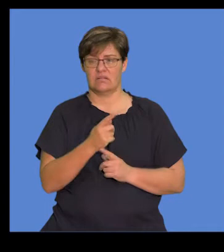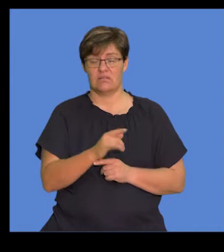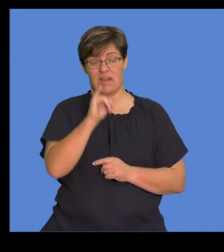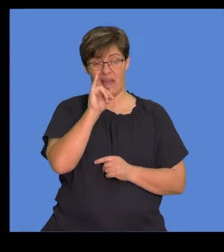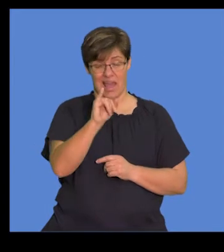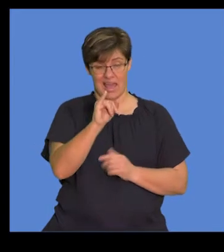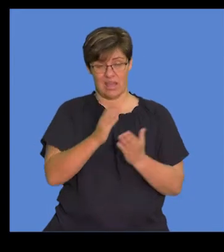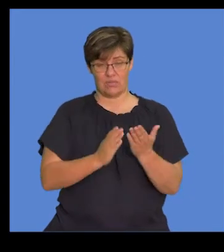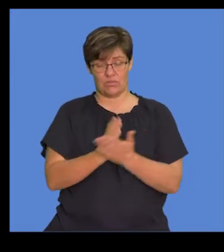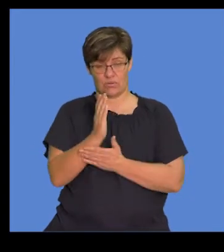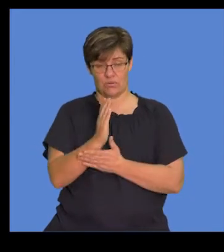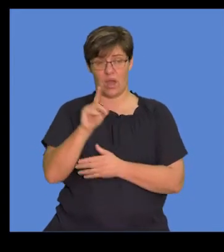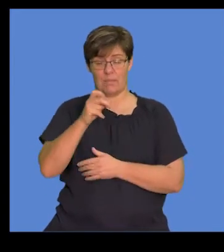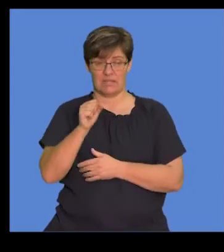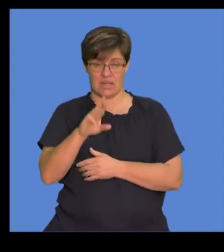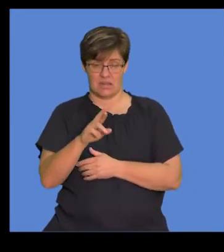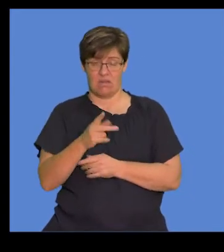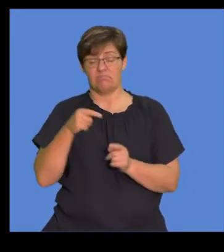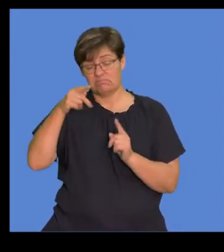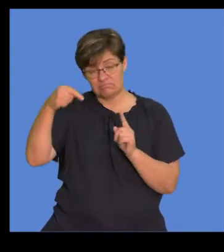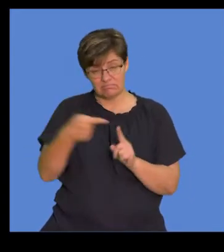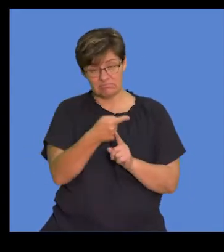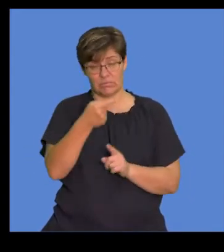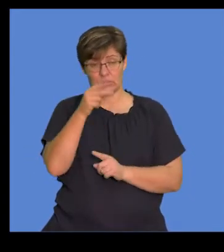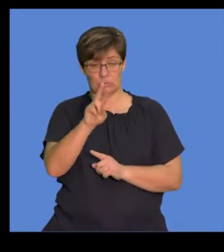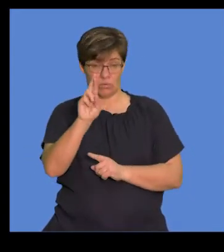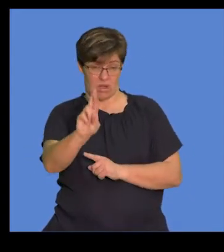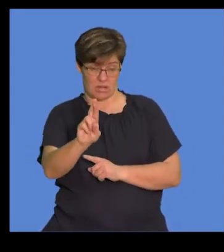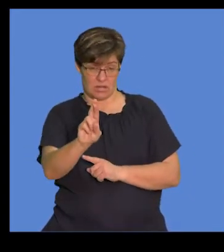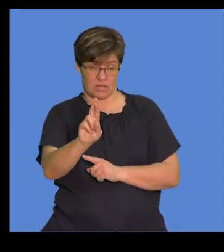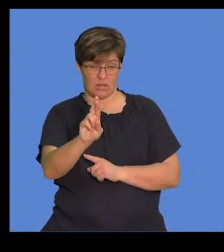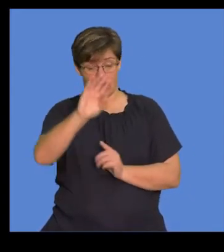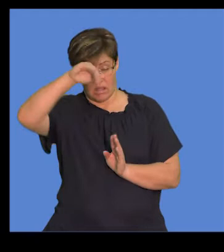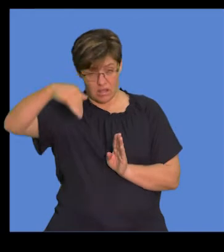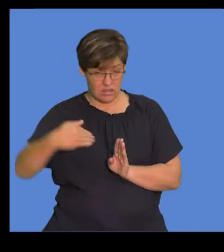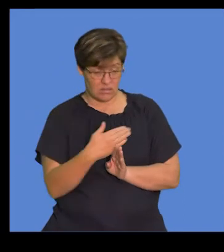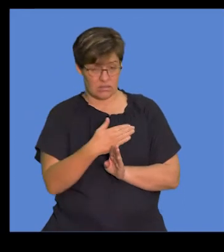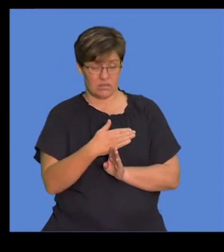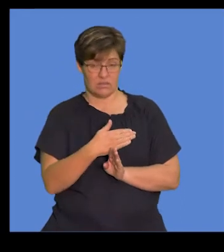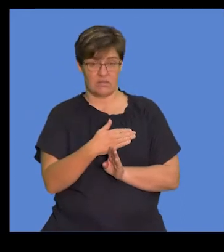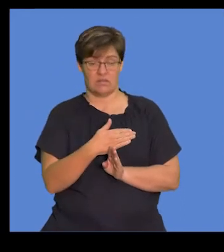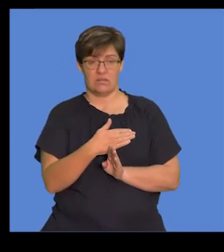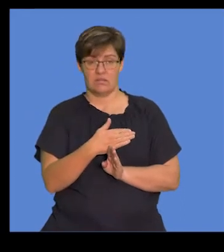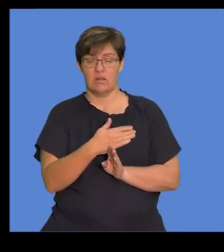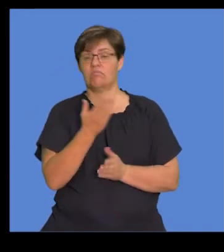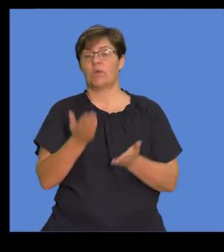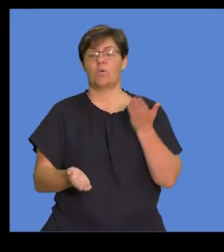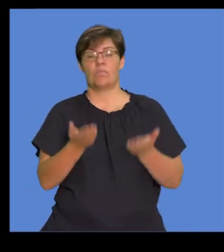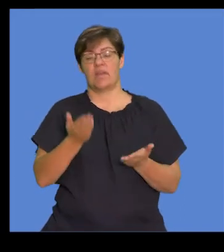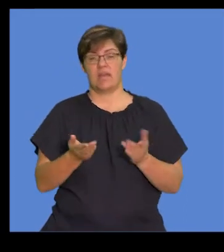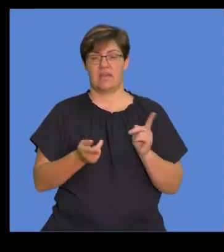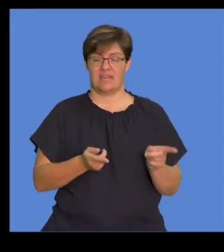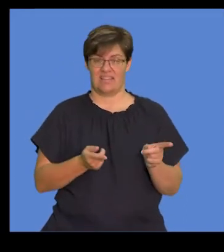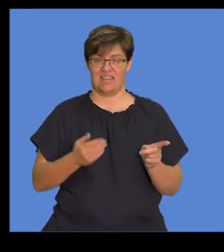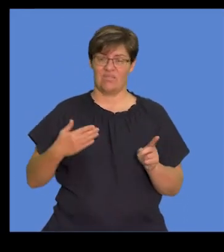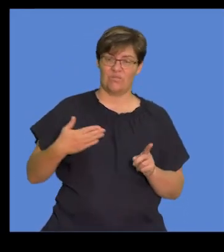I goes through, current I goes through that ammeter for 2R, how does the current that go